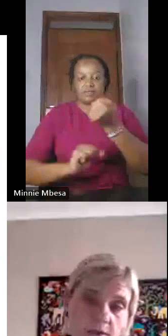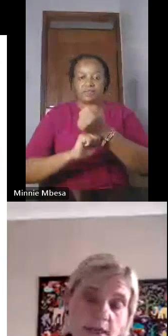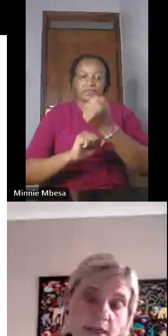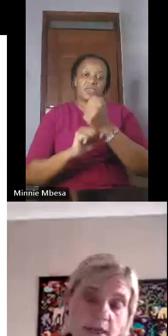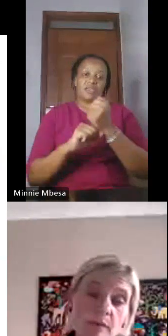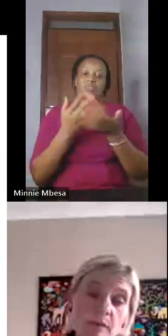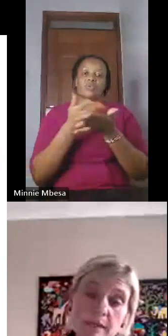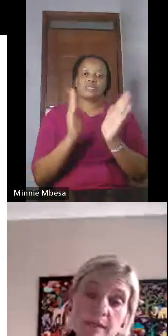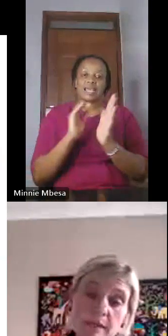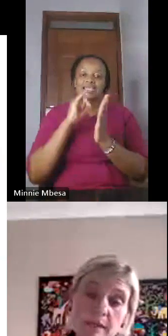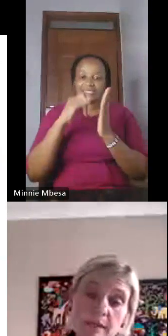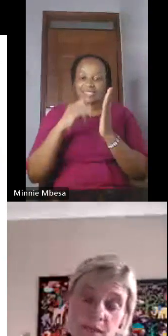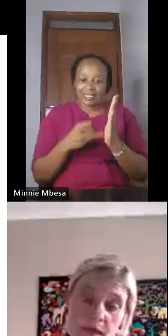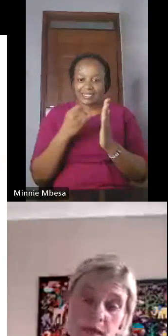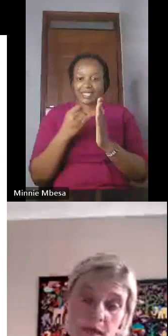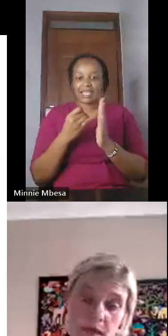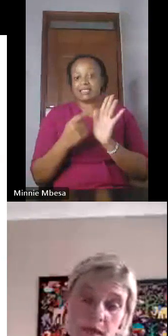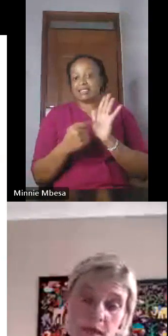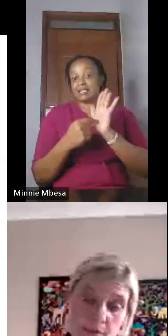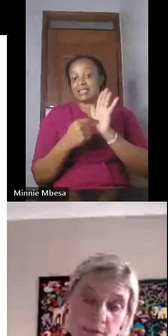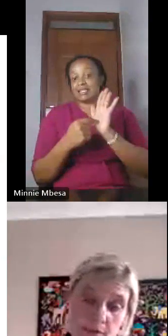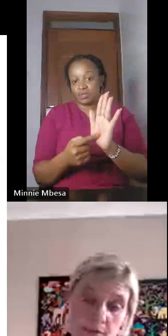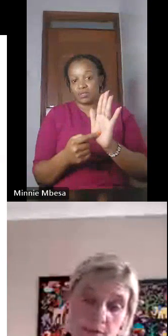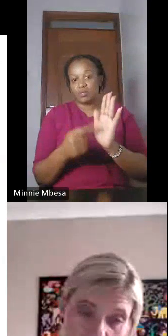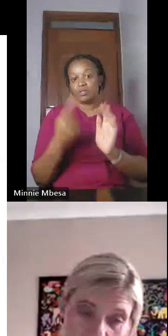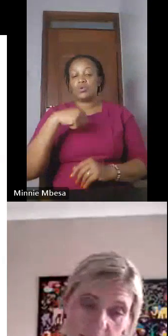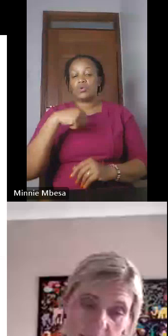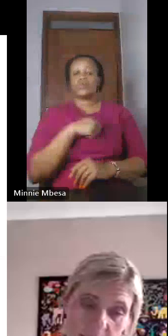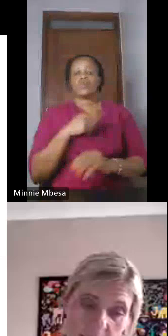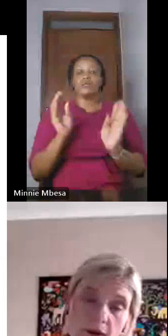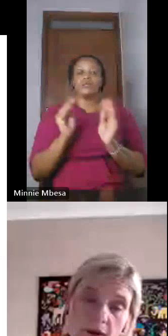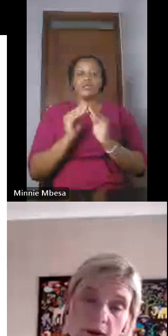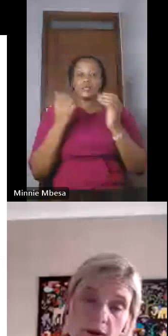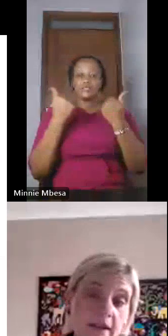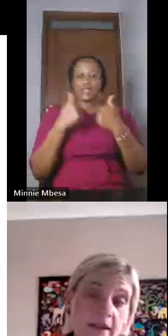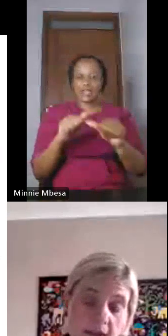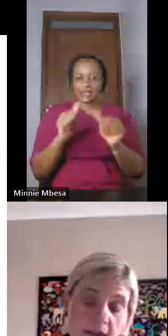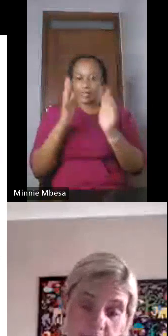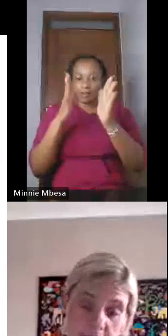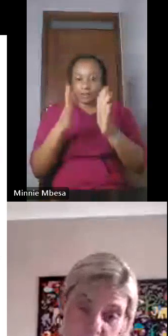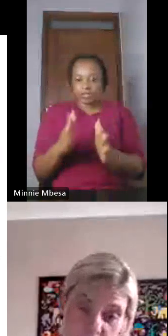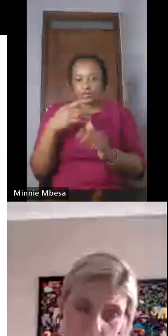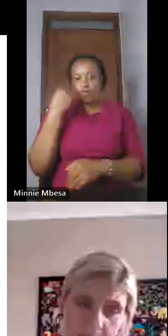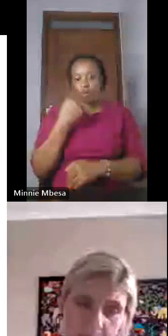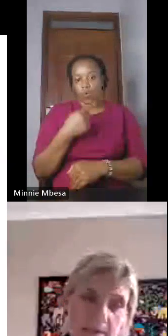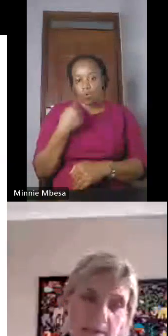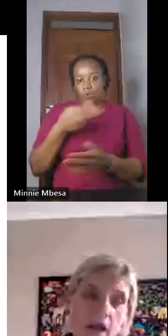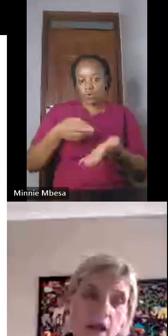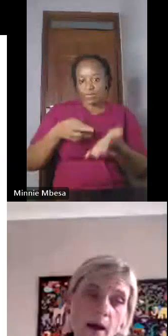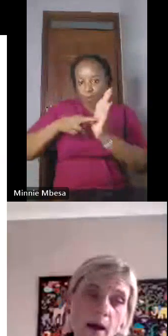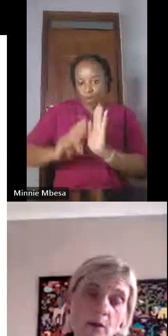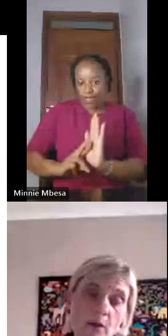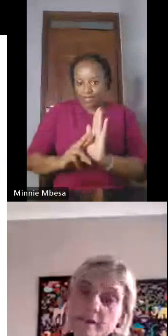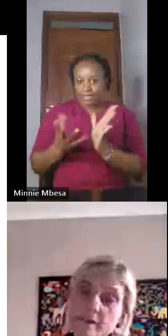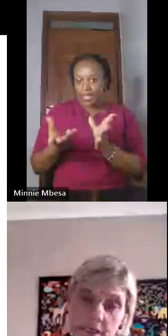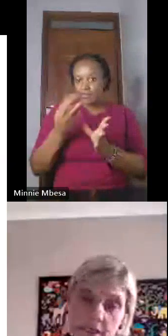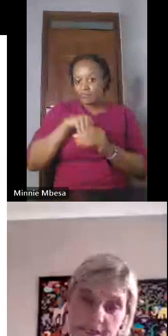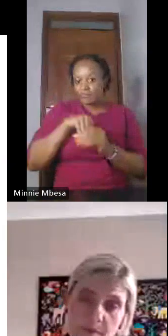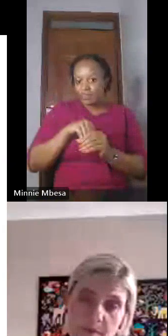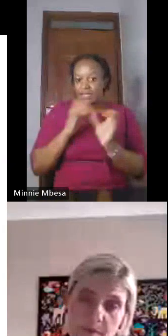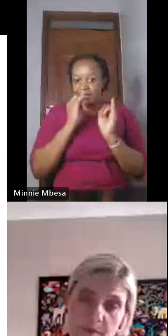What we do is we will meet with anybody that requires accommodation on an individual basis.